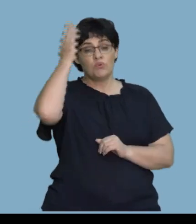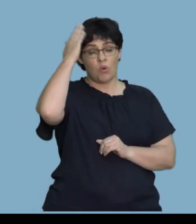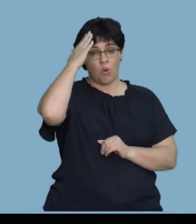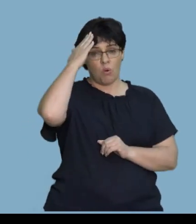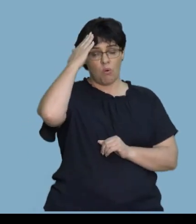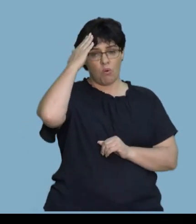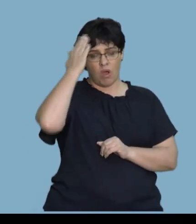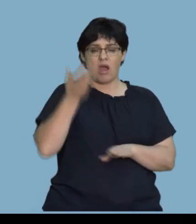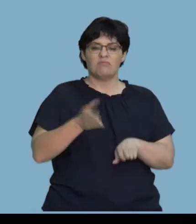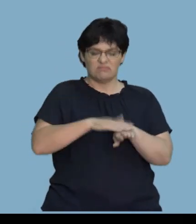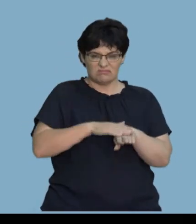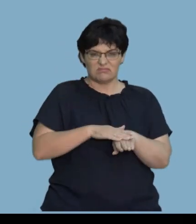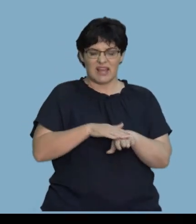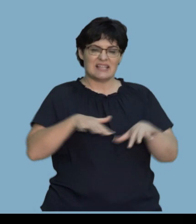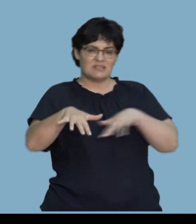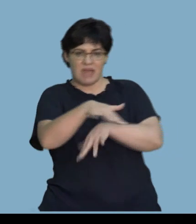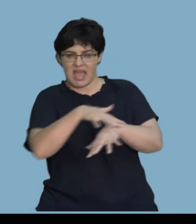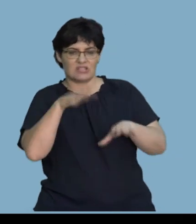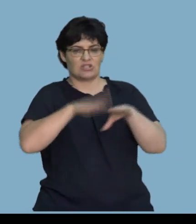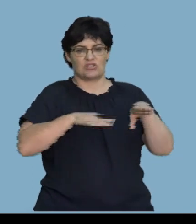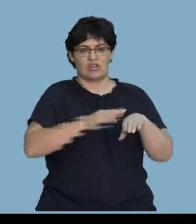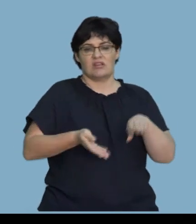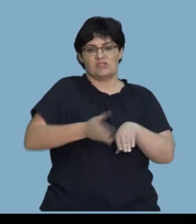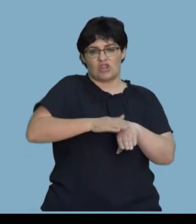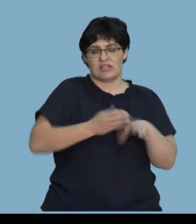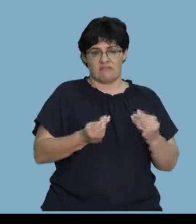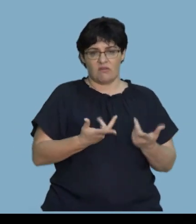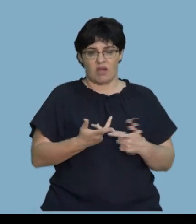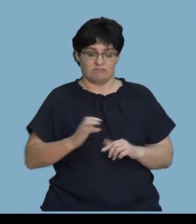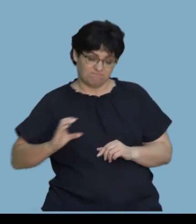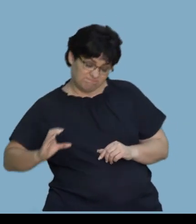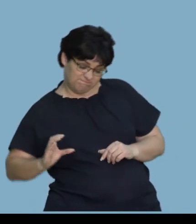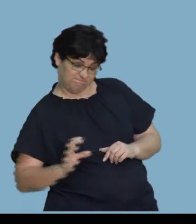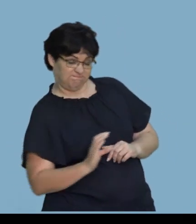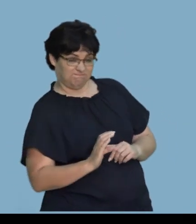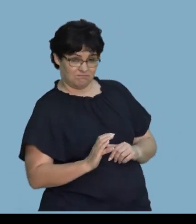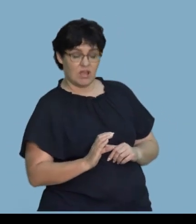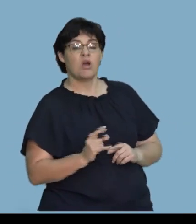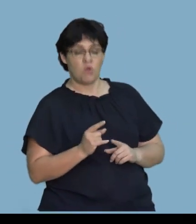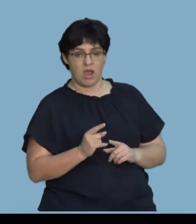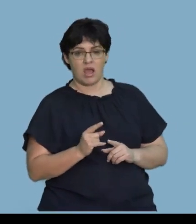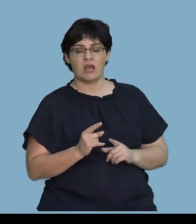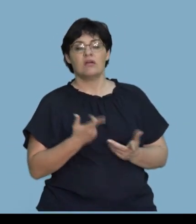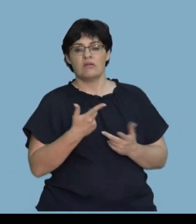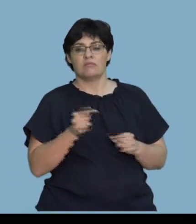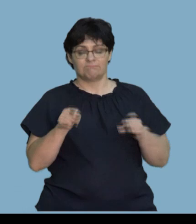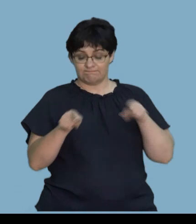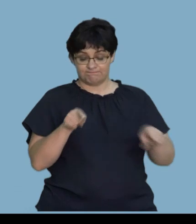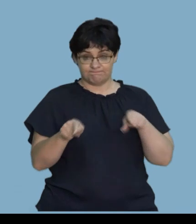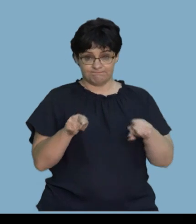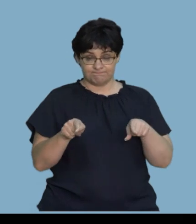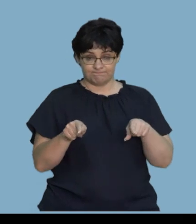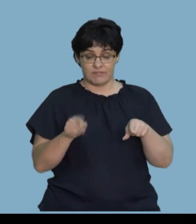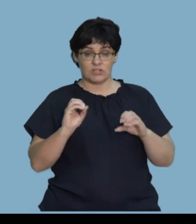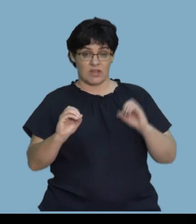point charges interact in space. So because there is a repulsive force that we can deduce exists between those two spheres, we